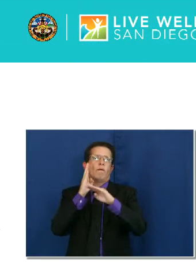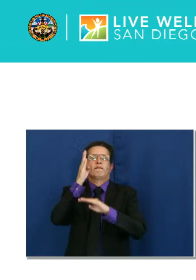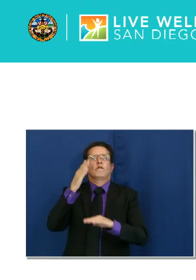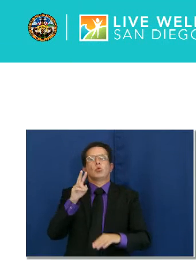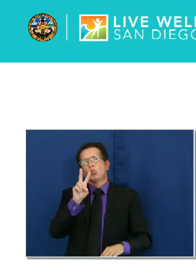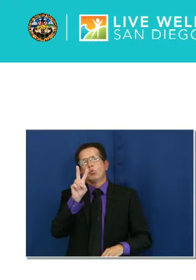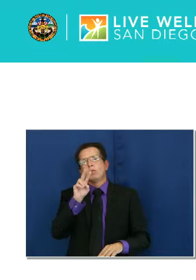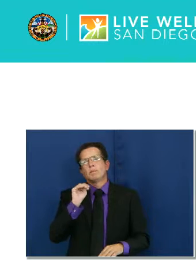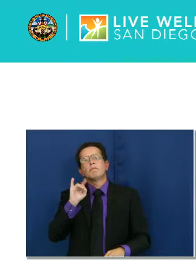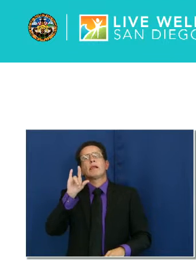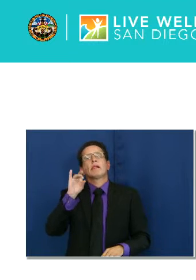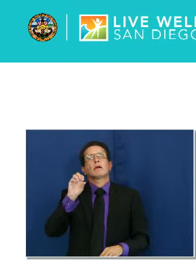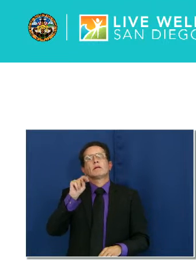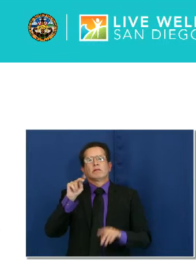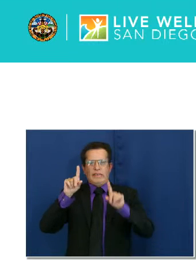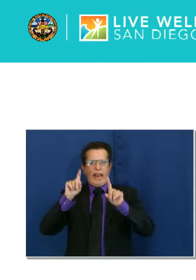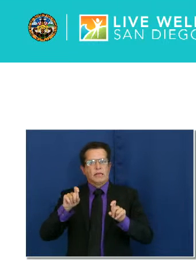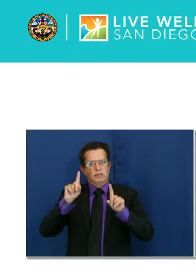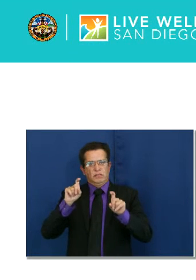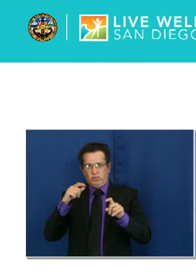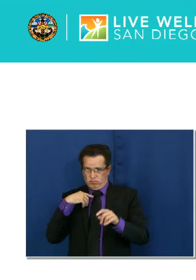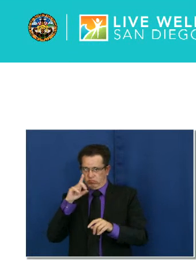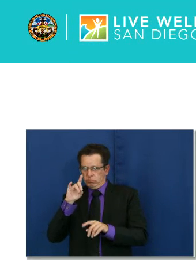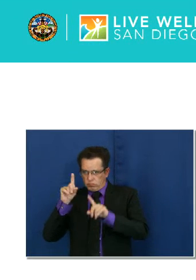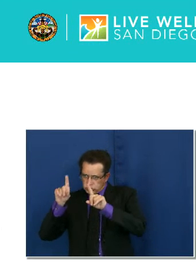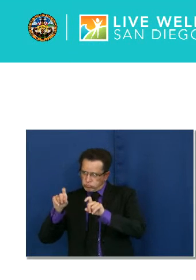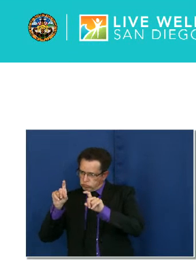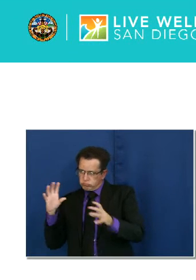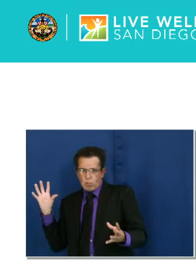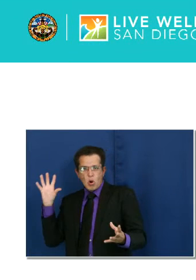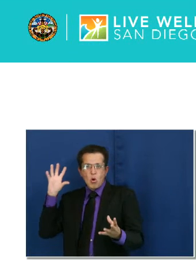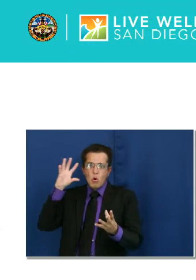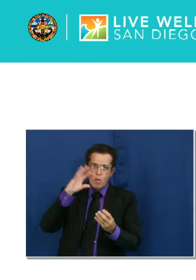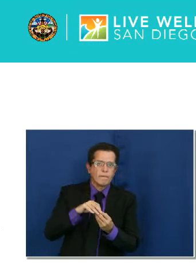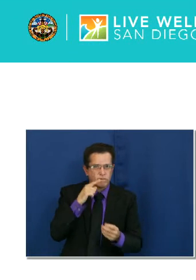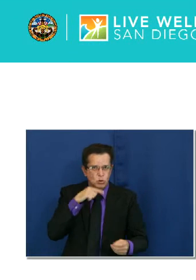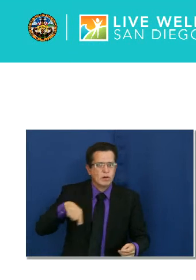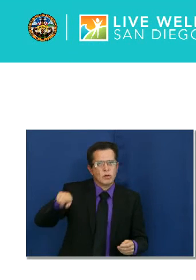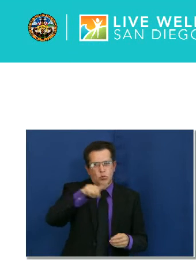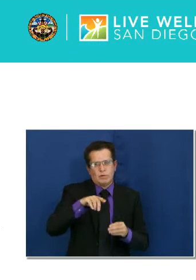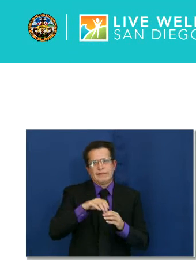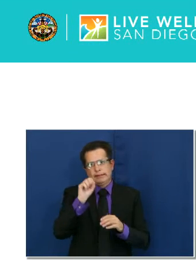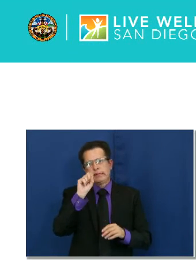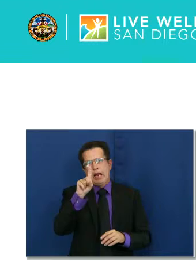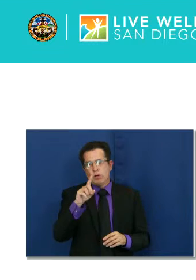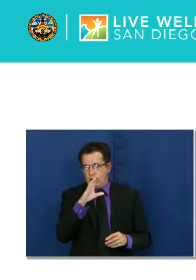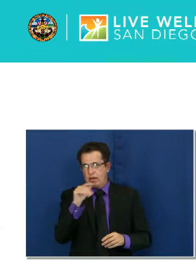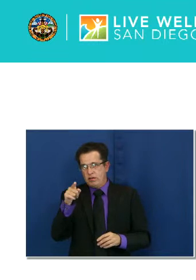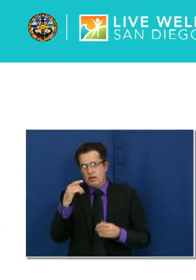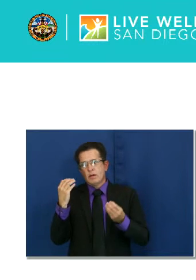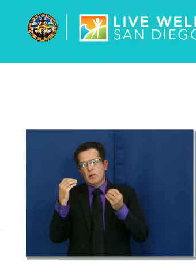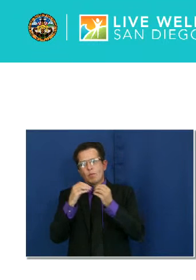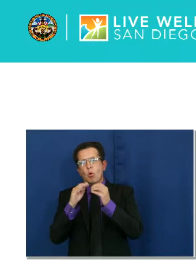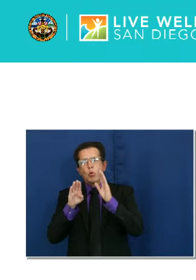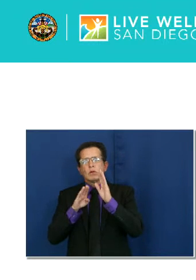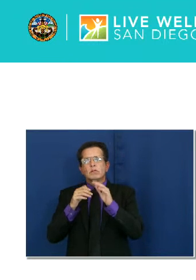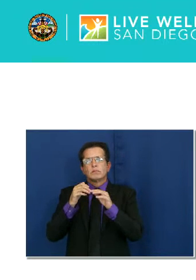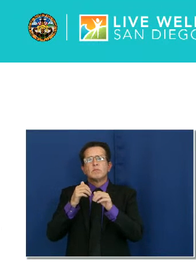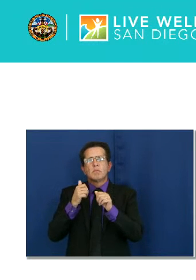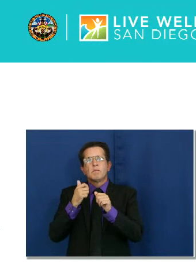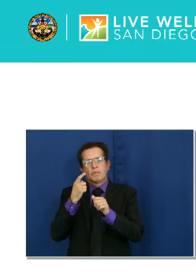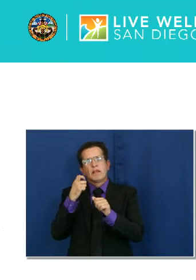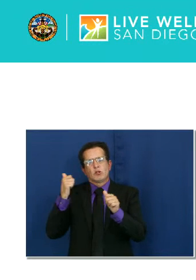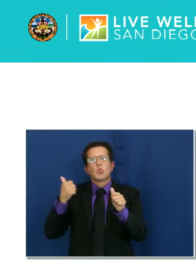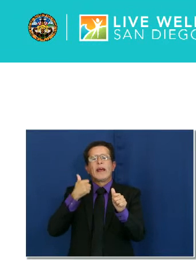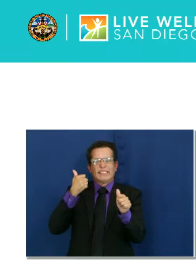2 million tests that are being done. Under the tracing, when you have a surge in cases, it's natural you create a little backlog